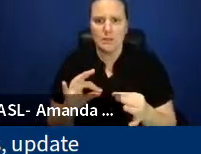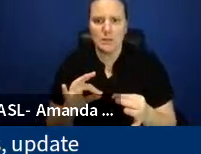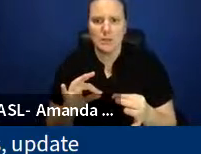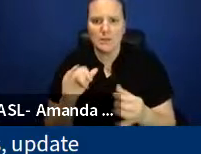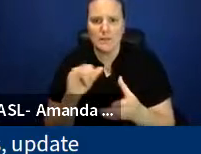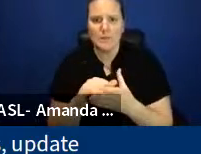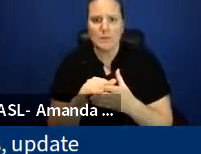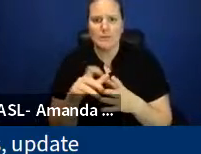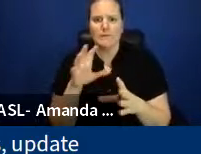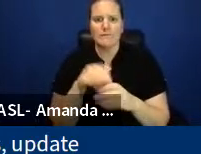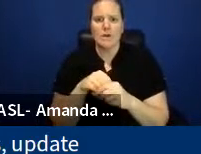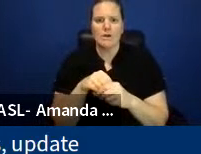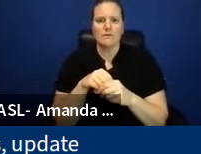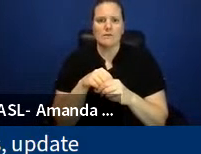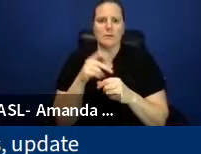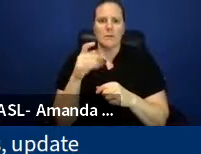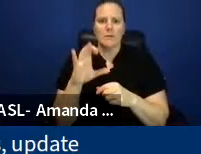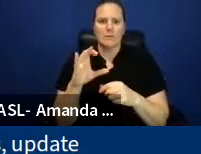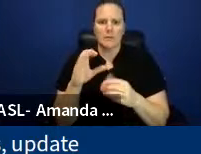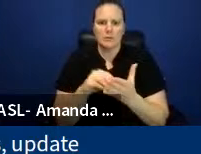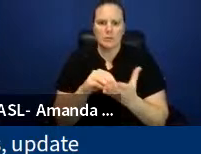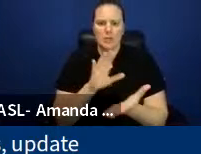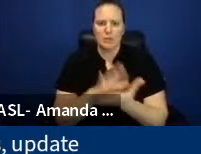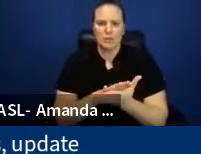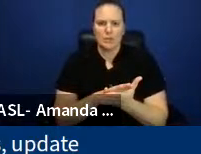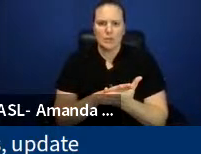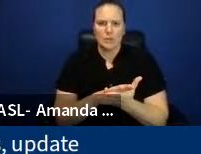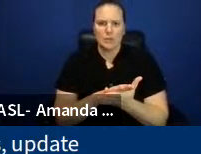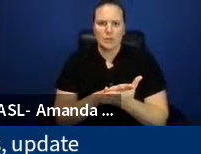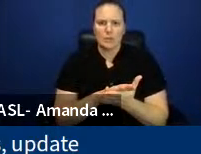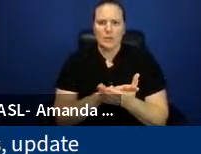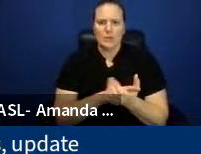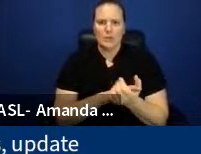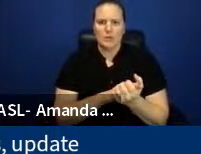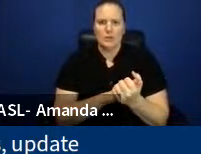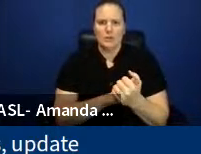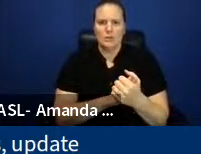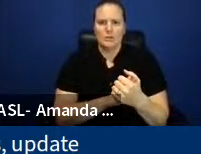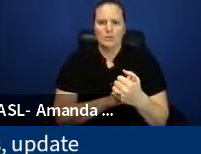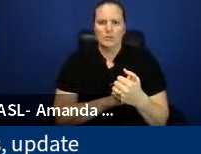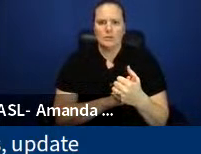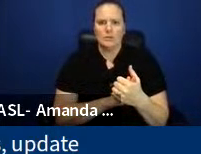record. So once again, we will have